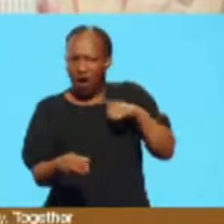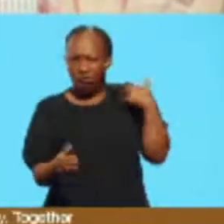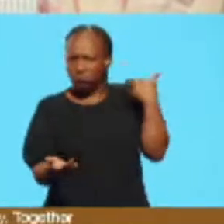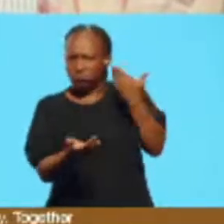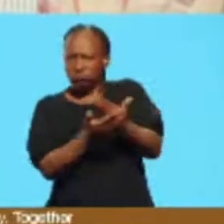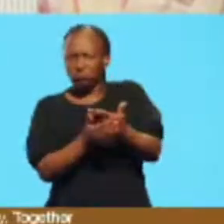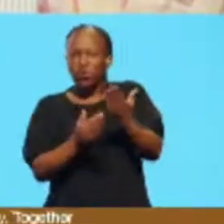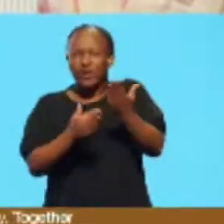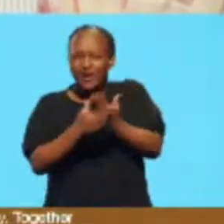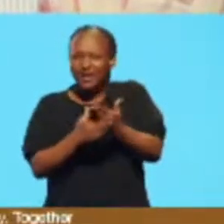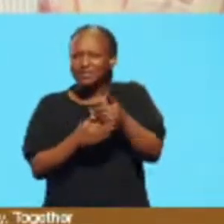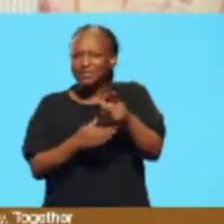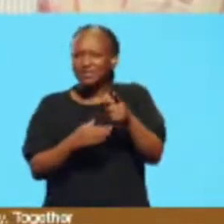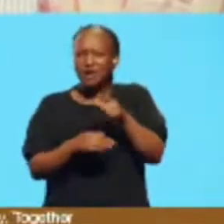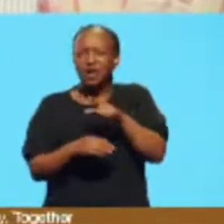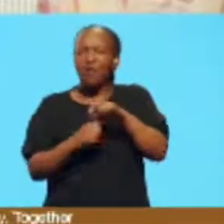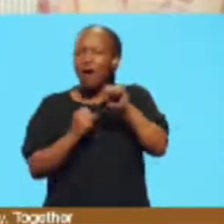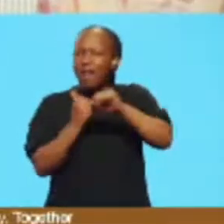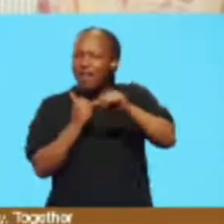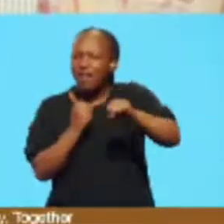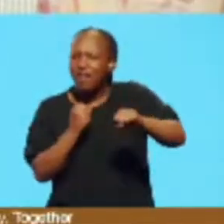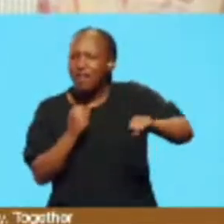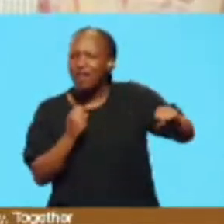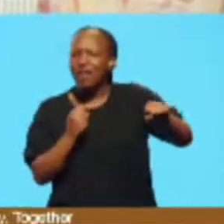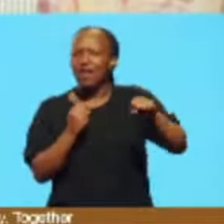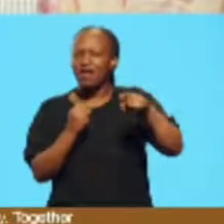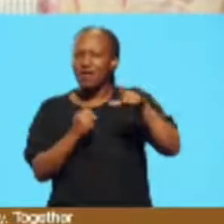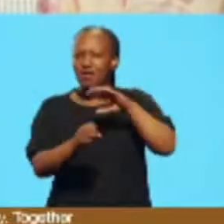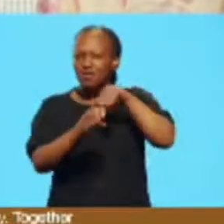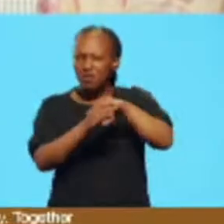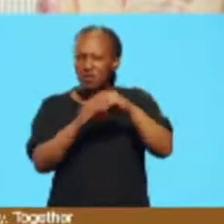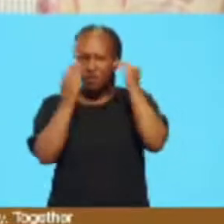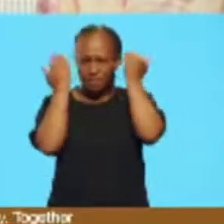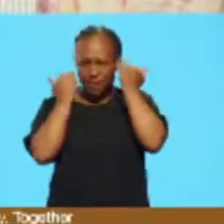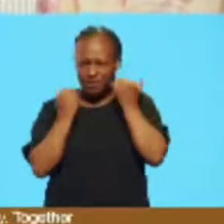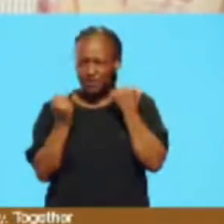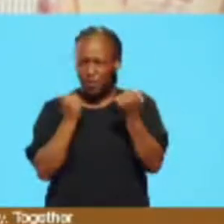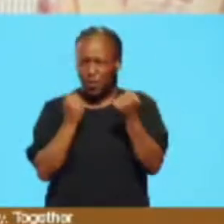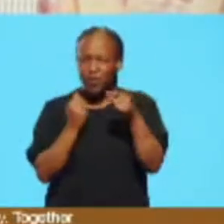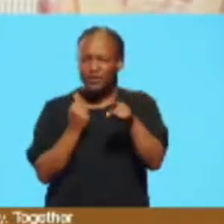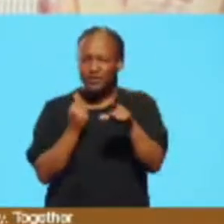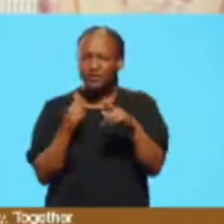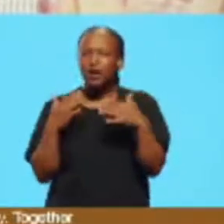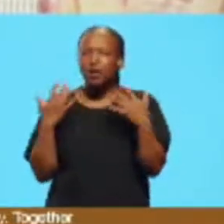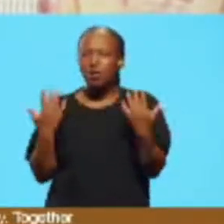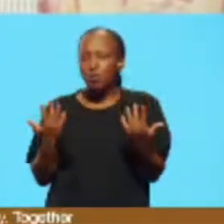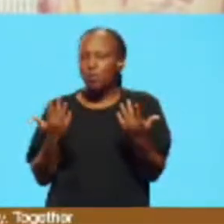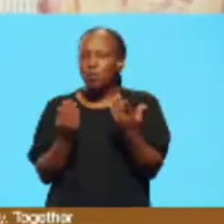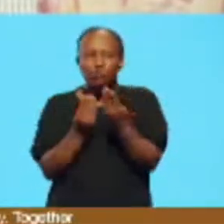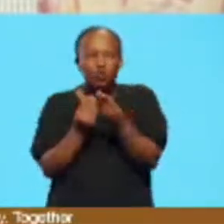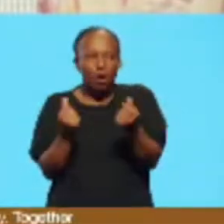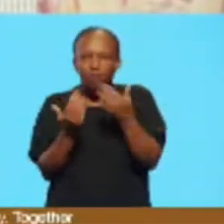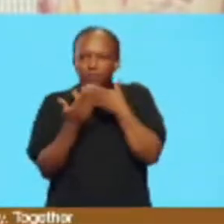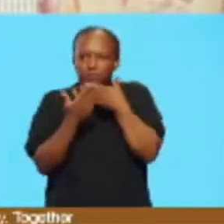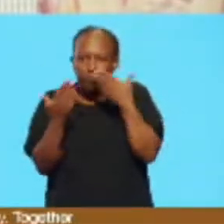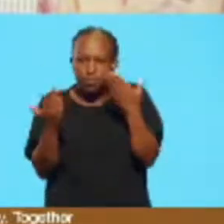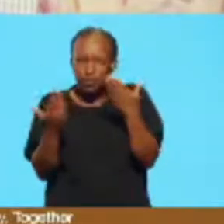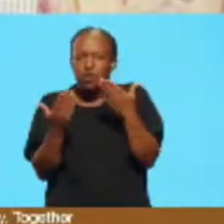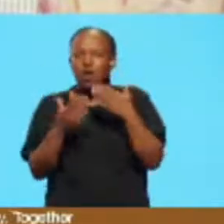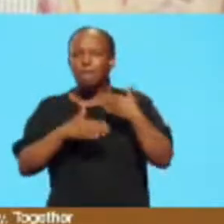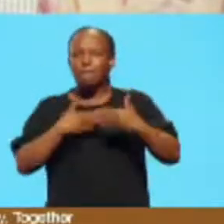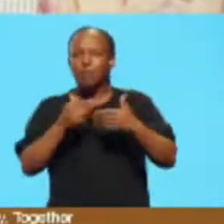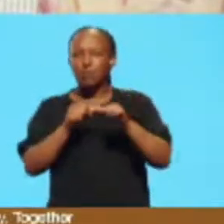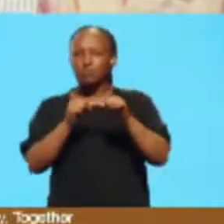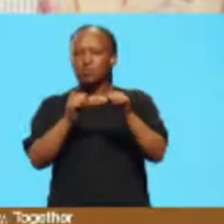for cases to be forever within the magistrate or not being dealt with according to the procedures of SAPS